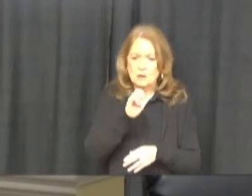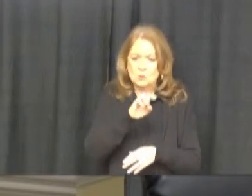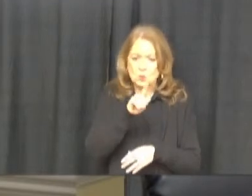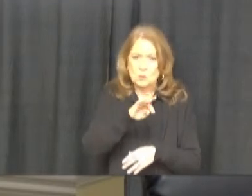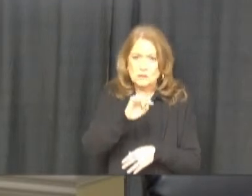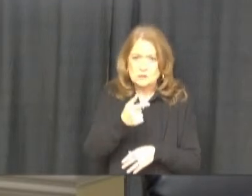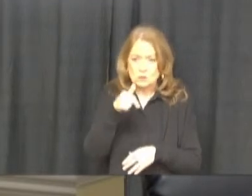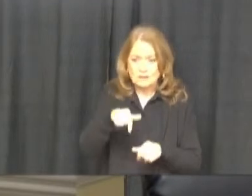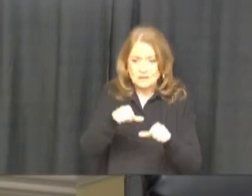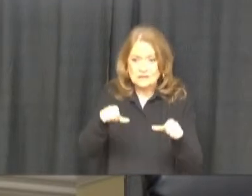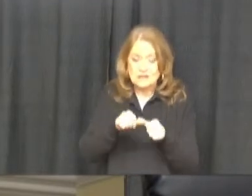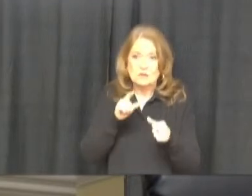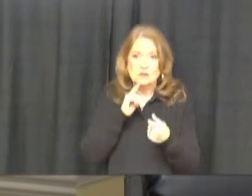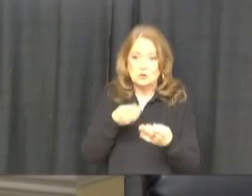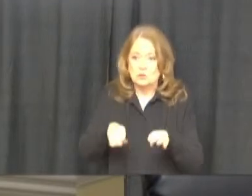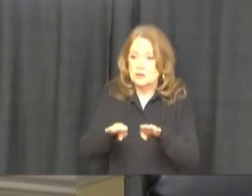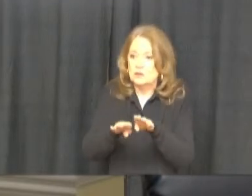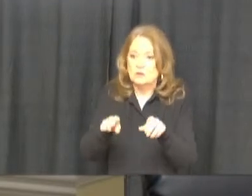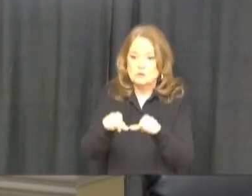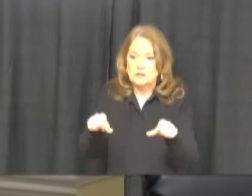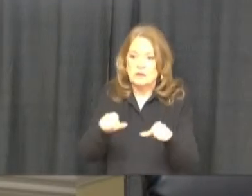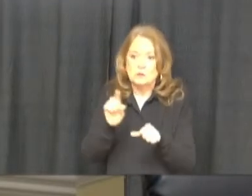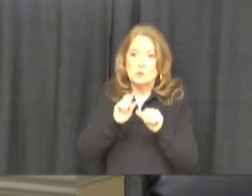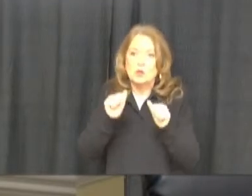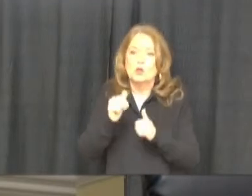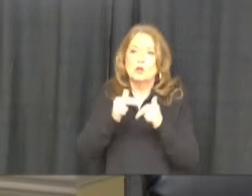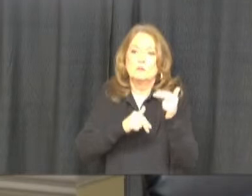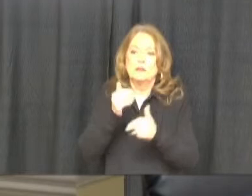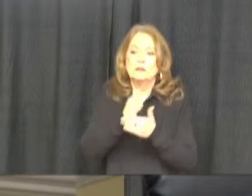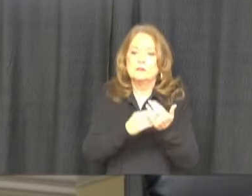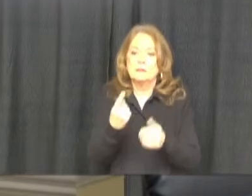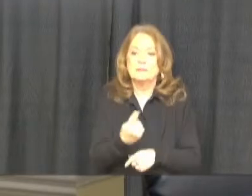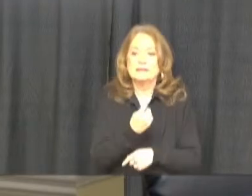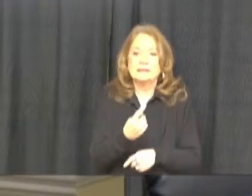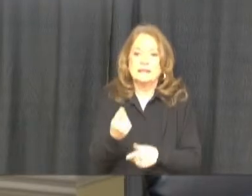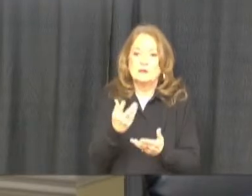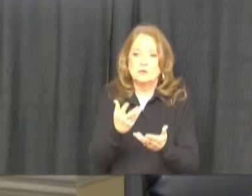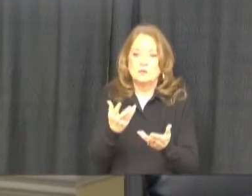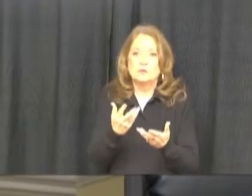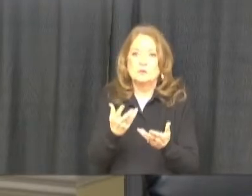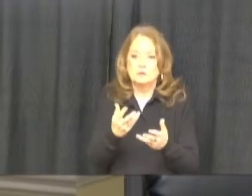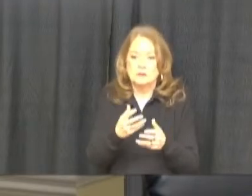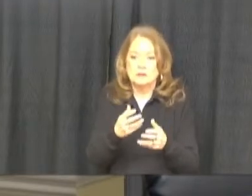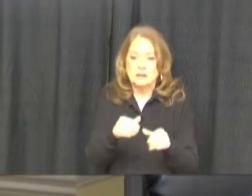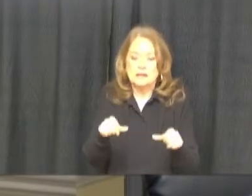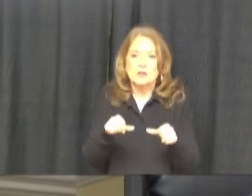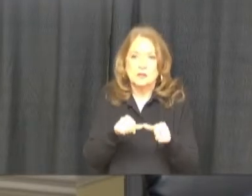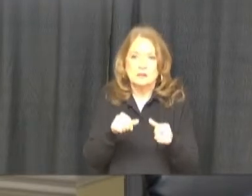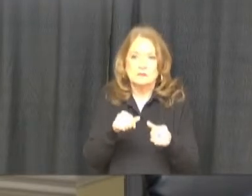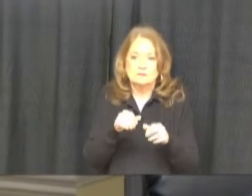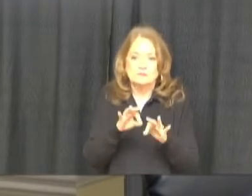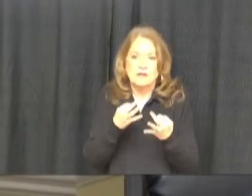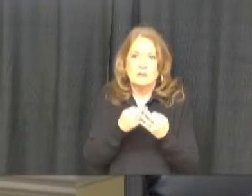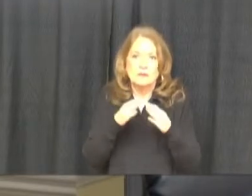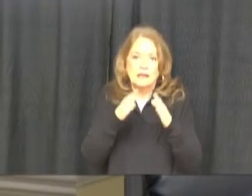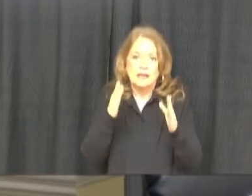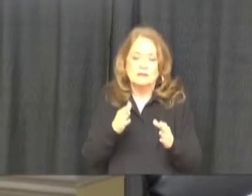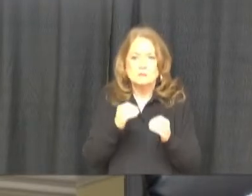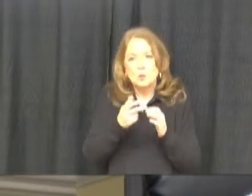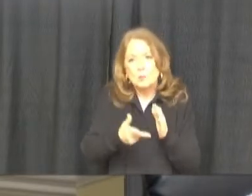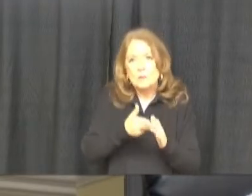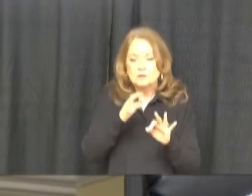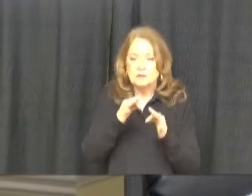is actually closing up lots where we could build some single, keep that area a little bit more,